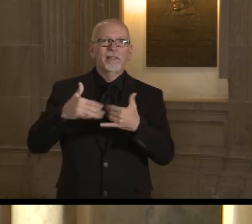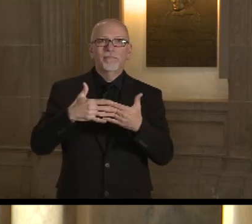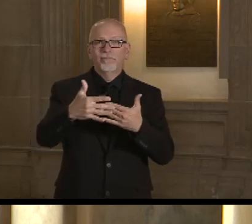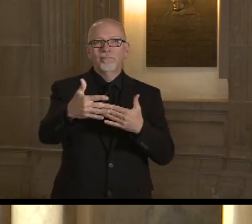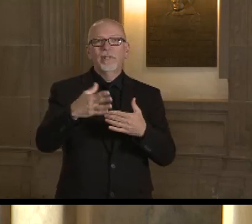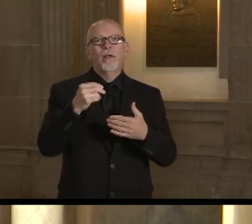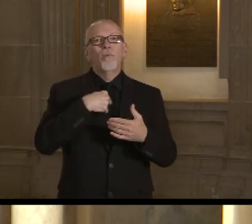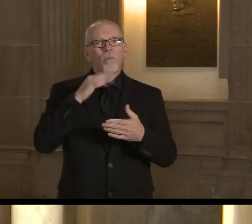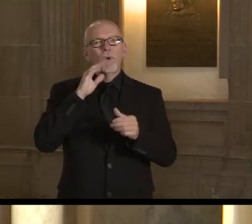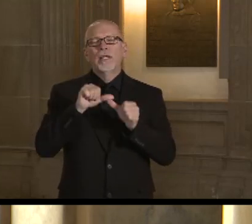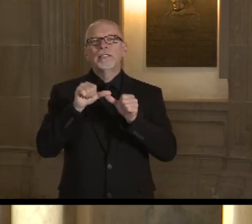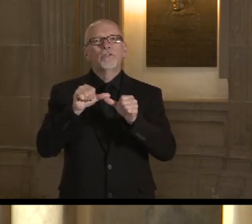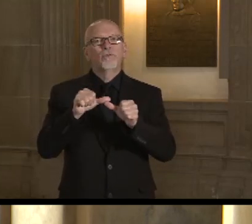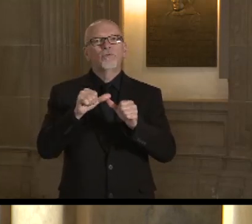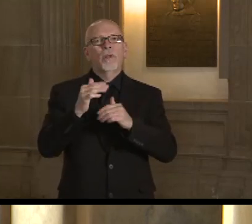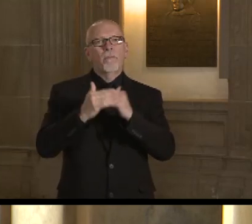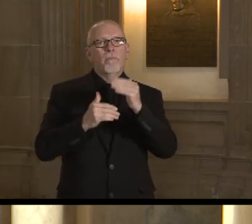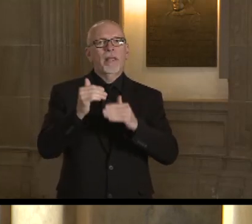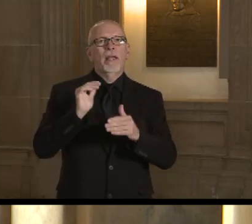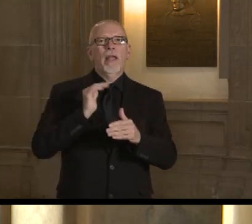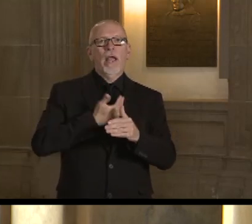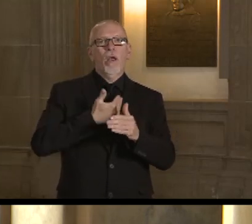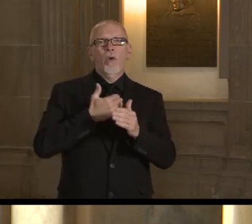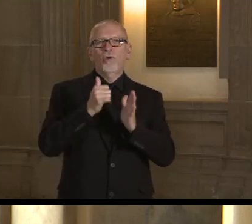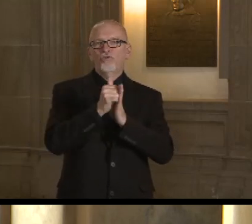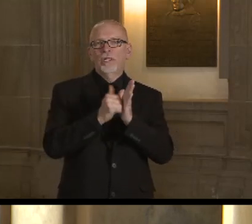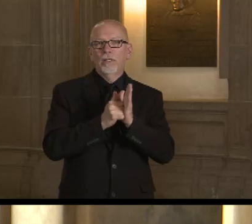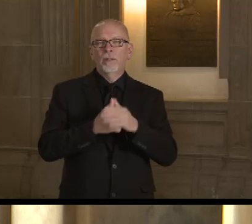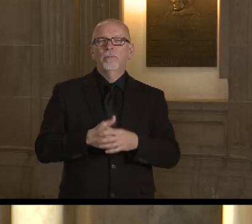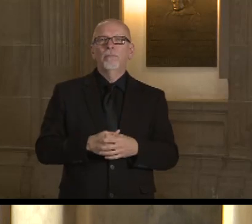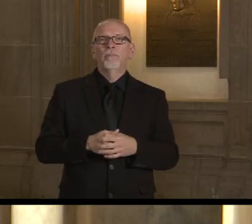And we will continue to build out our agenda.